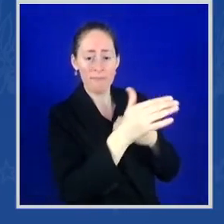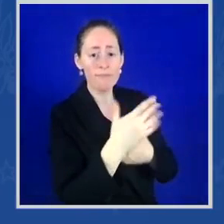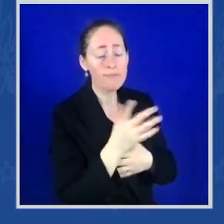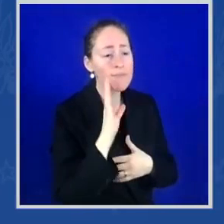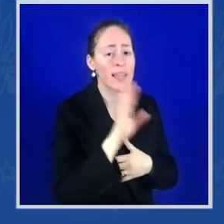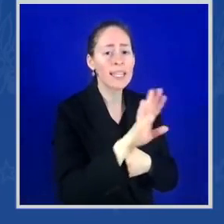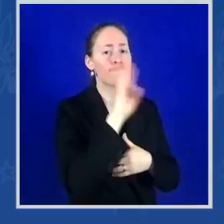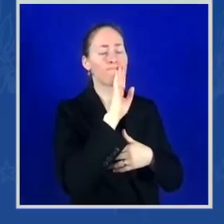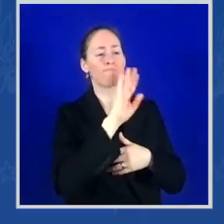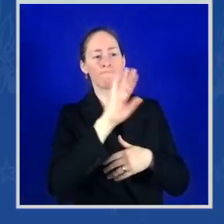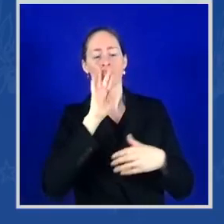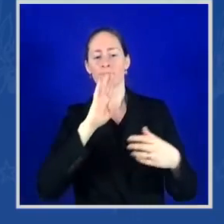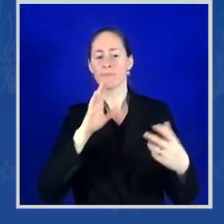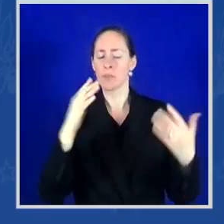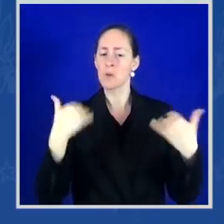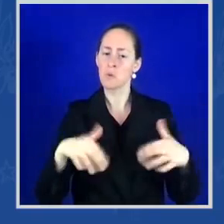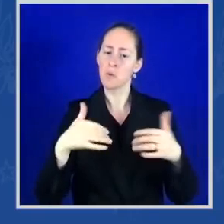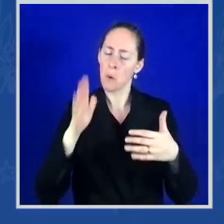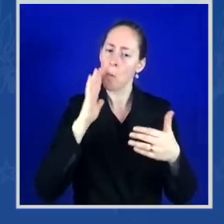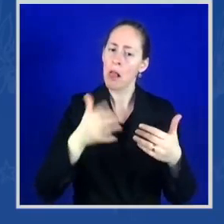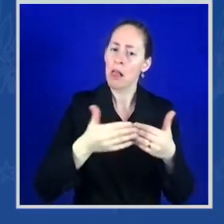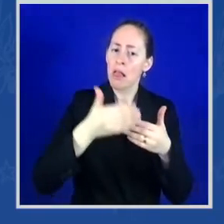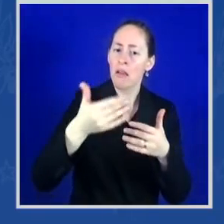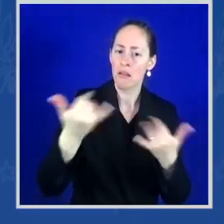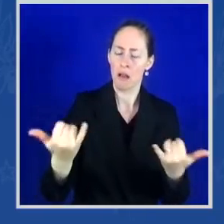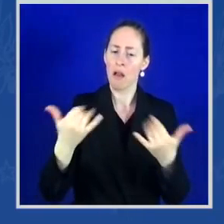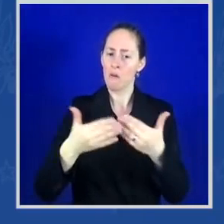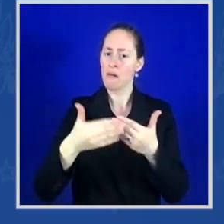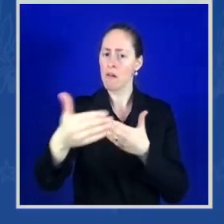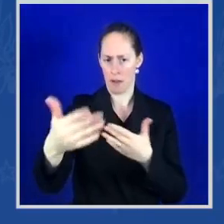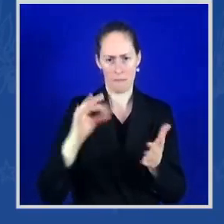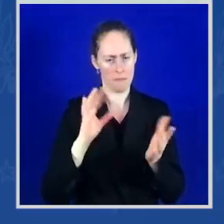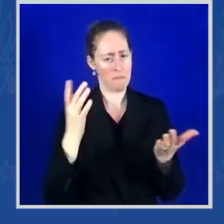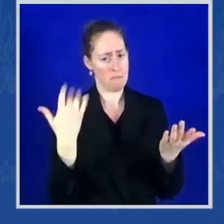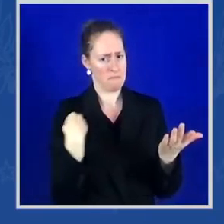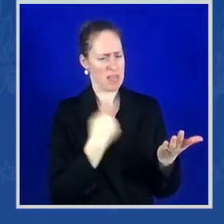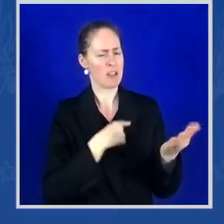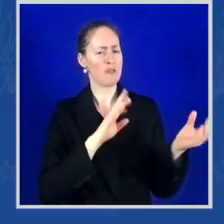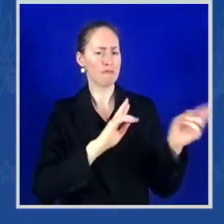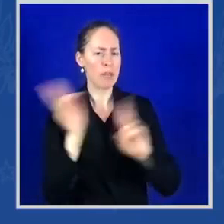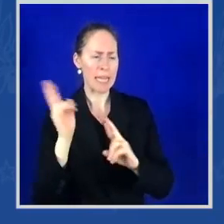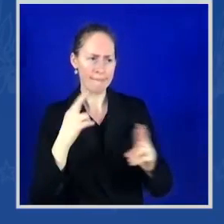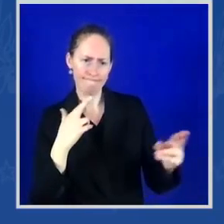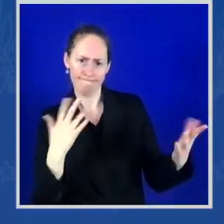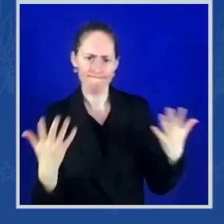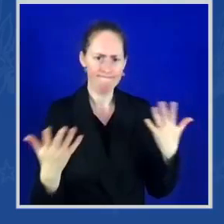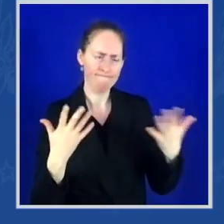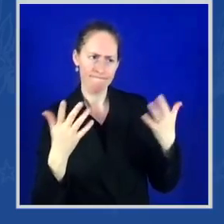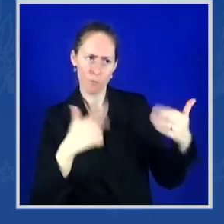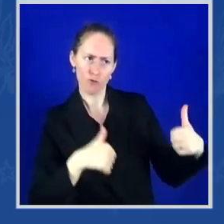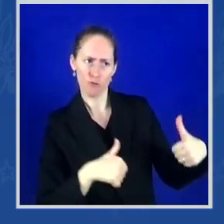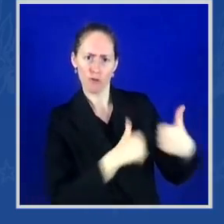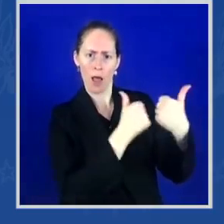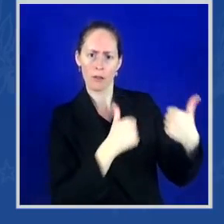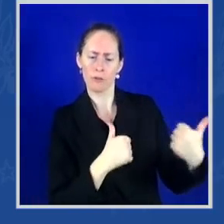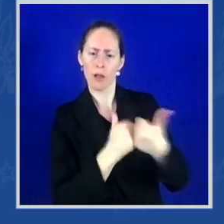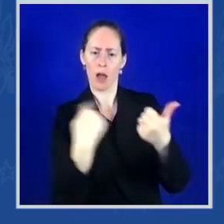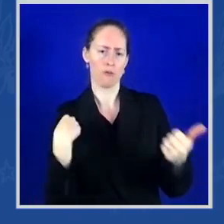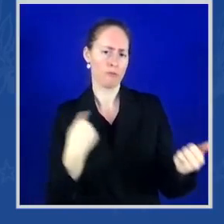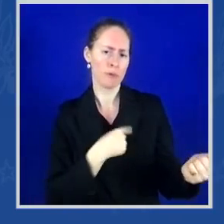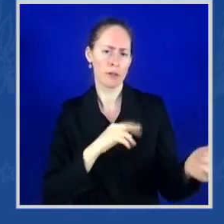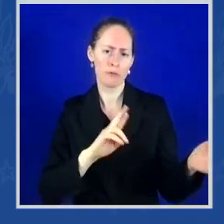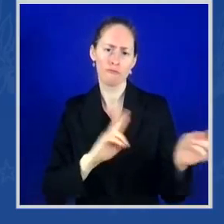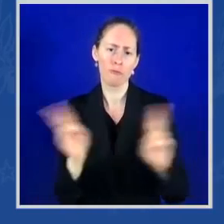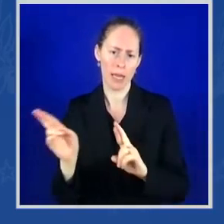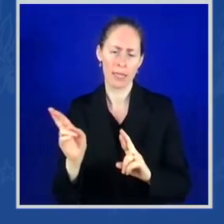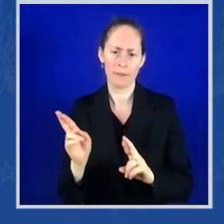task. Each generation of Americans receives a precious gift of liberty, and we work to share it with more people,